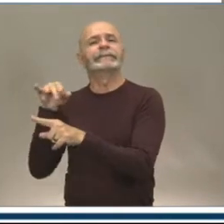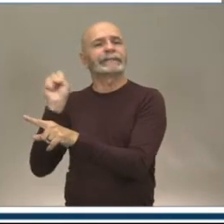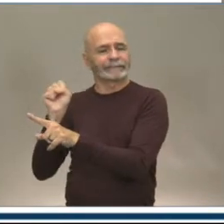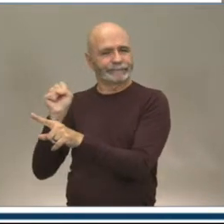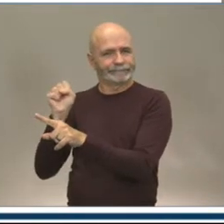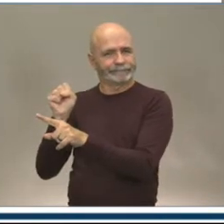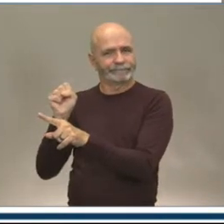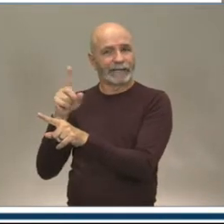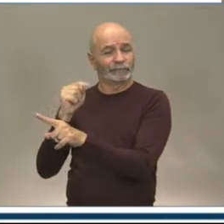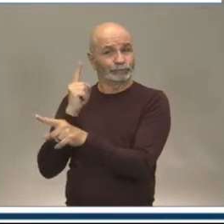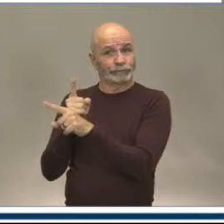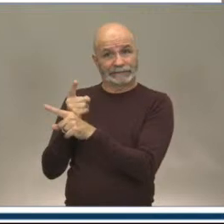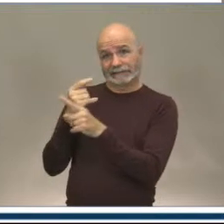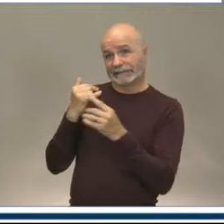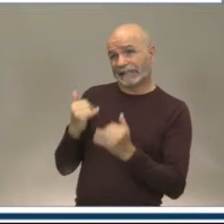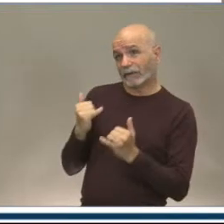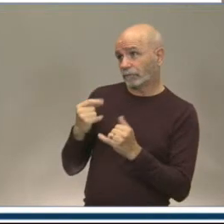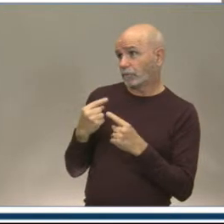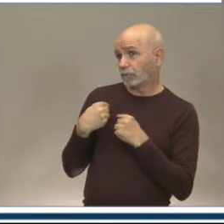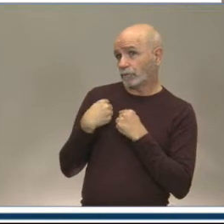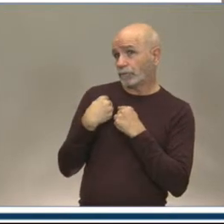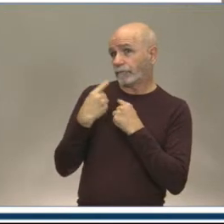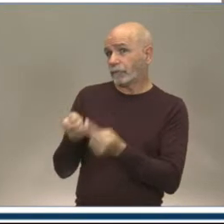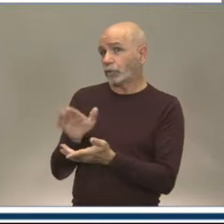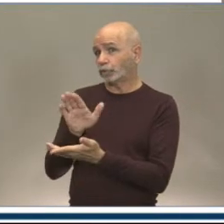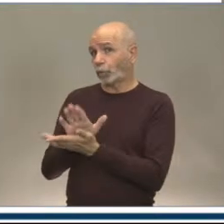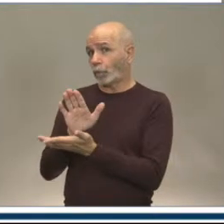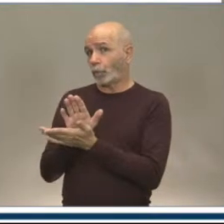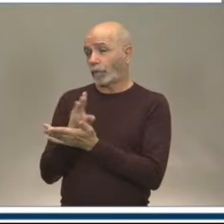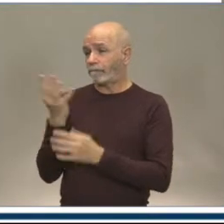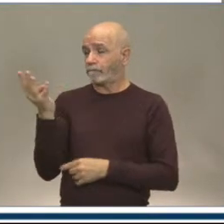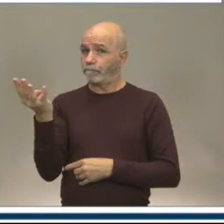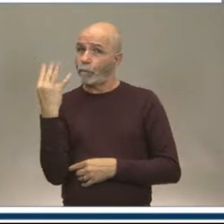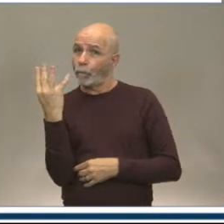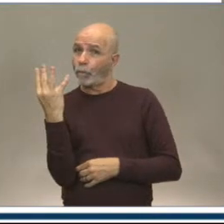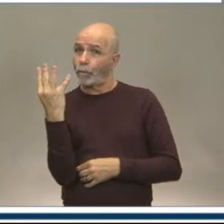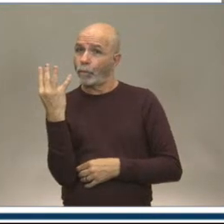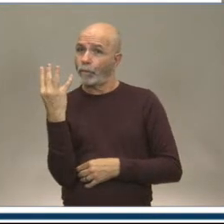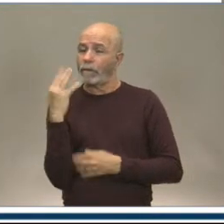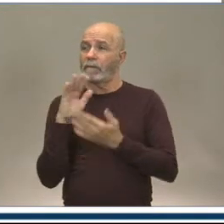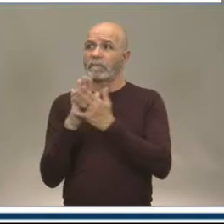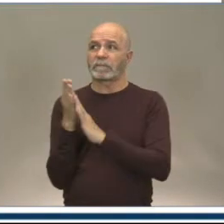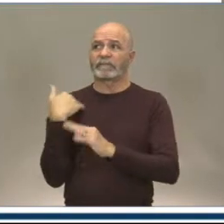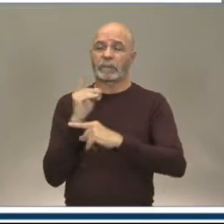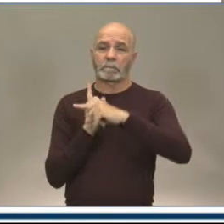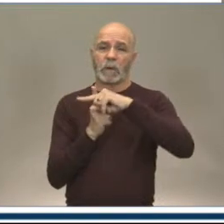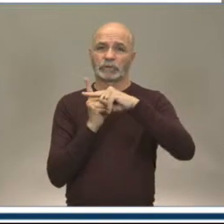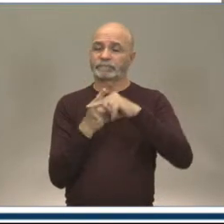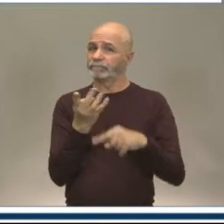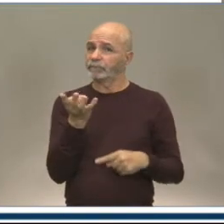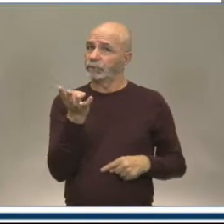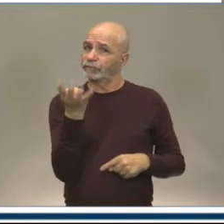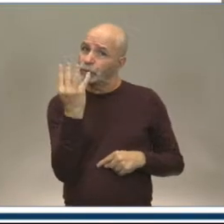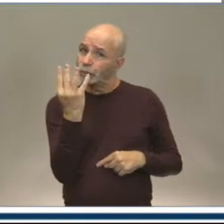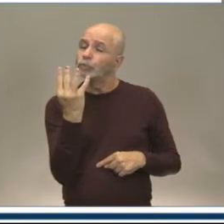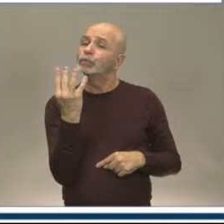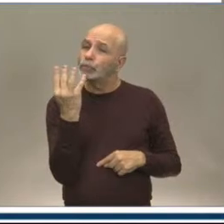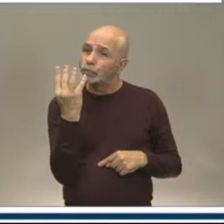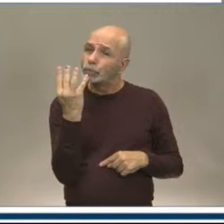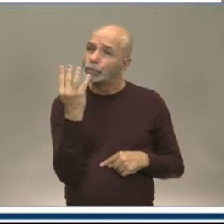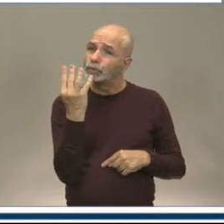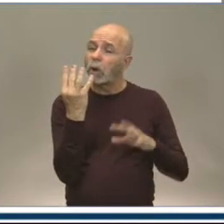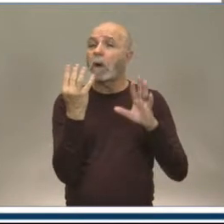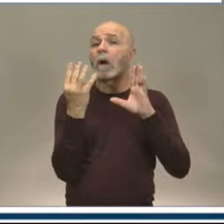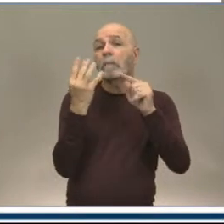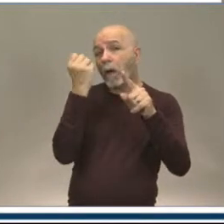now, there's only 4 active cases in that school. There has been really no indication of spread within the school, and